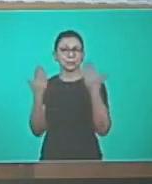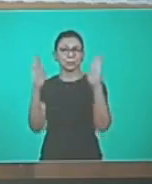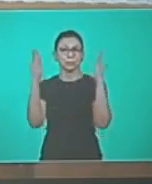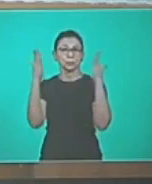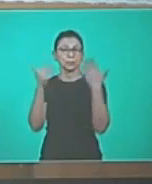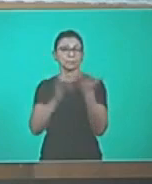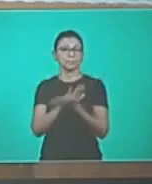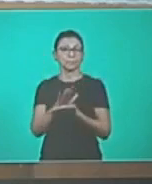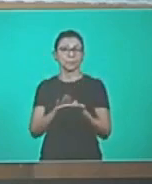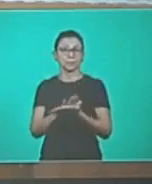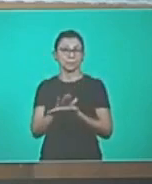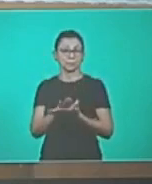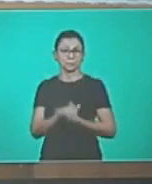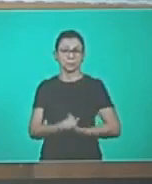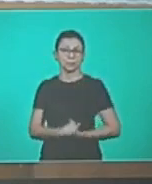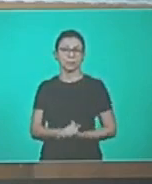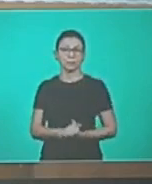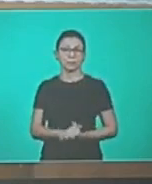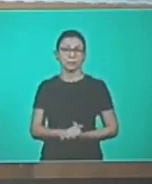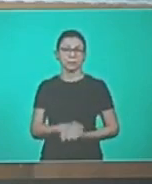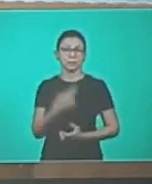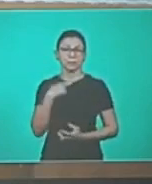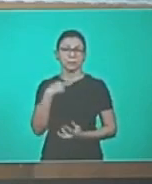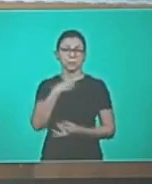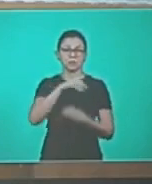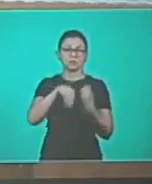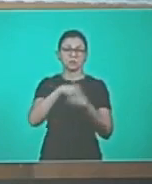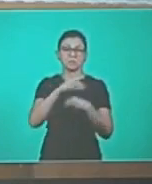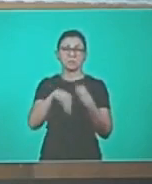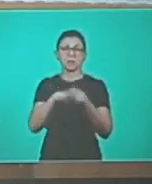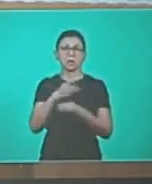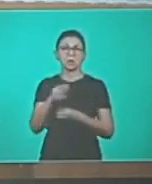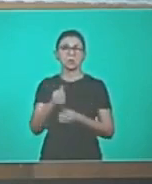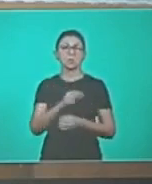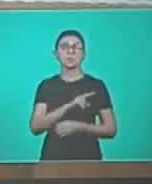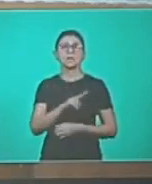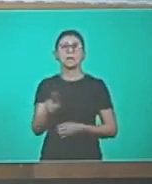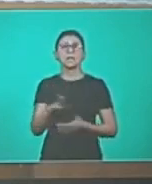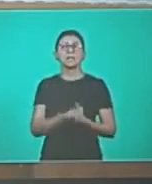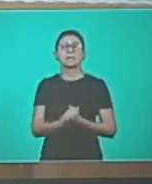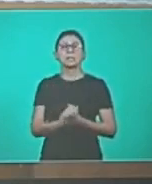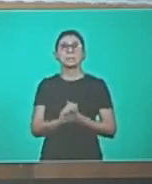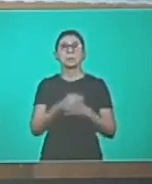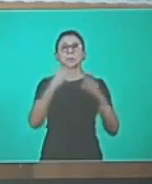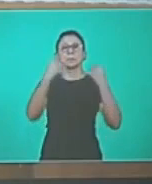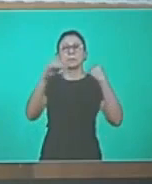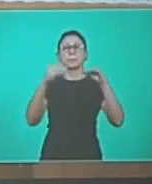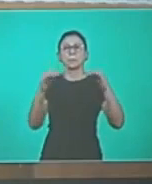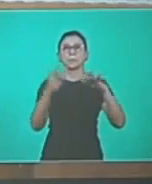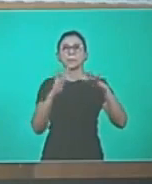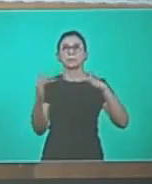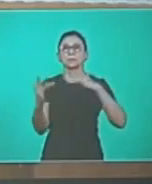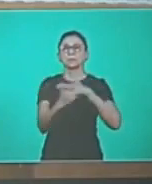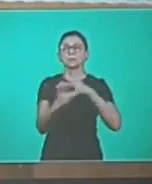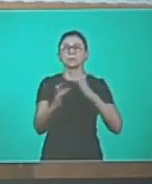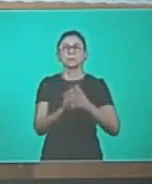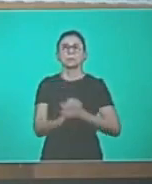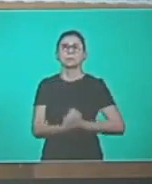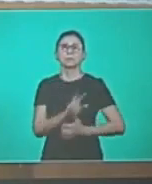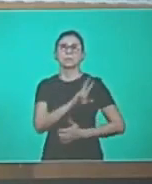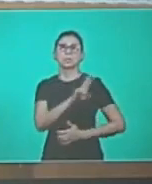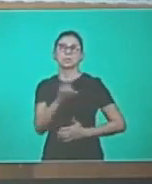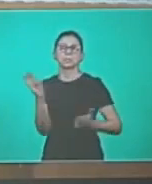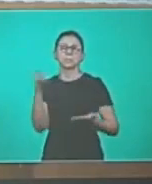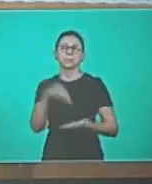besides the activities from the church. And later on, to publish on the media, because that